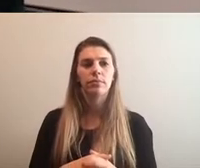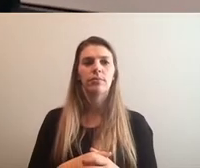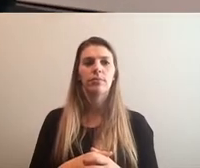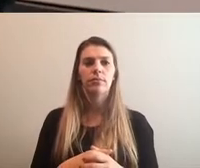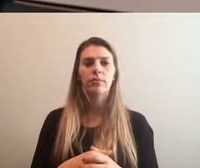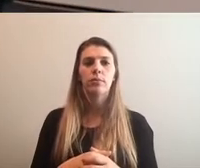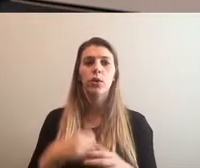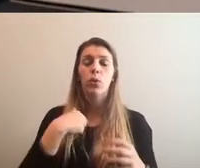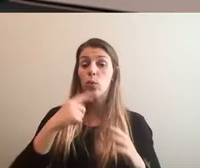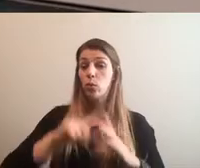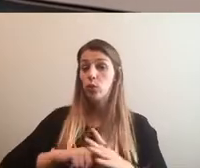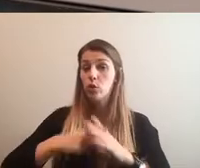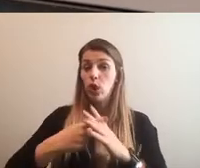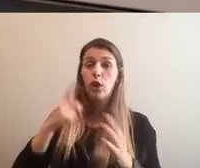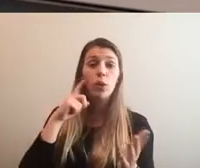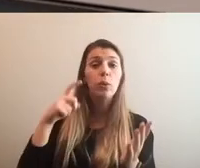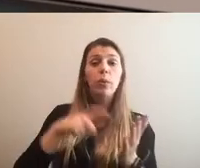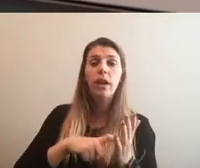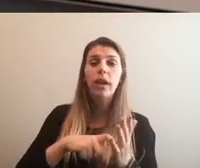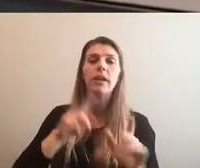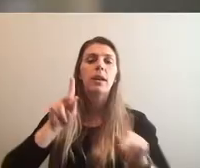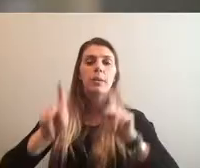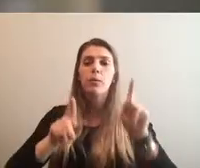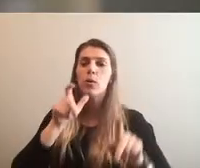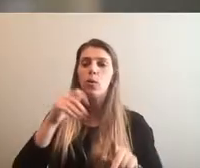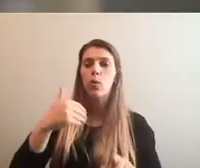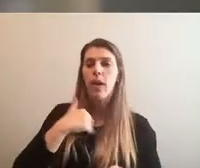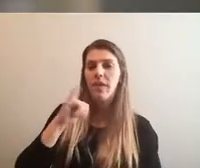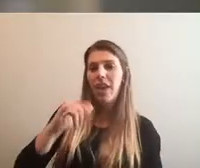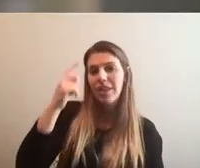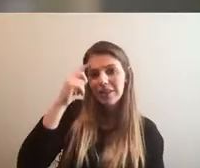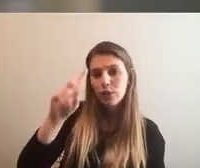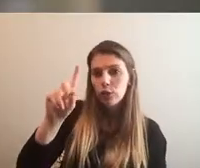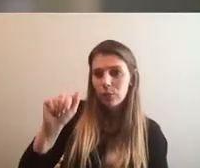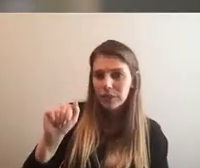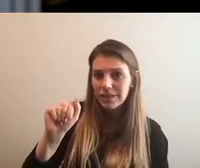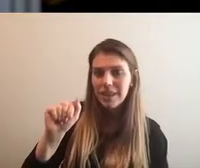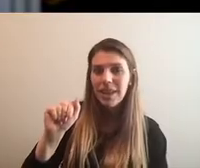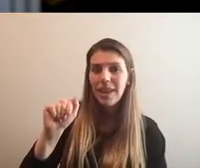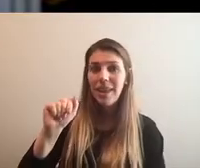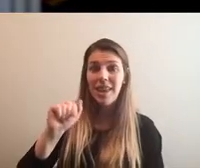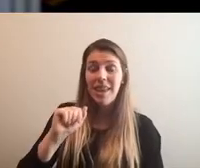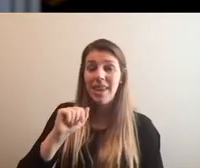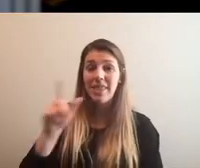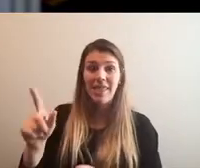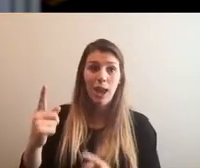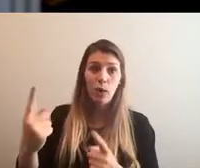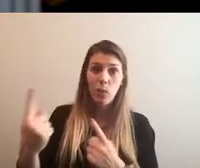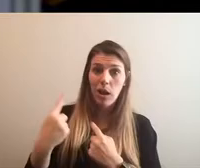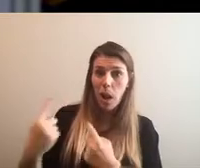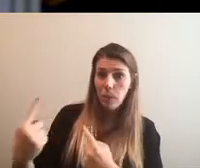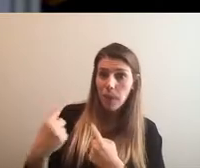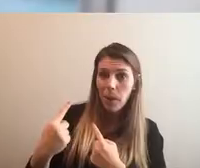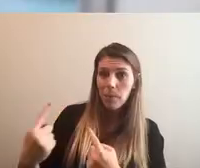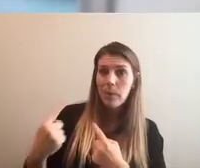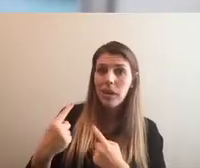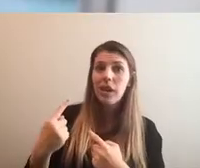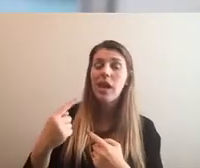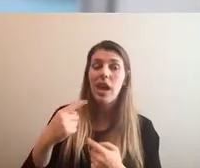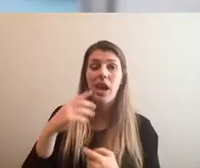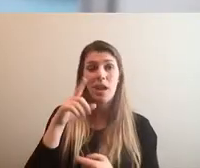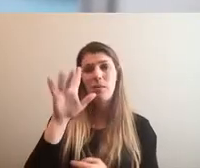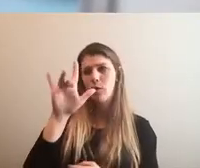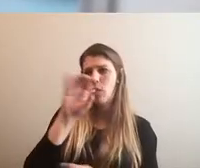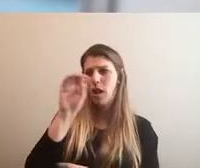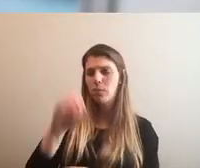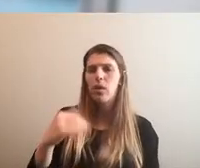We started recognizing that people with intellectual disabilities came to the games, and 25% of them had